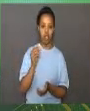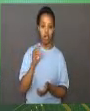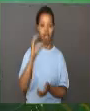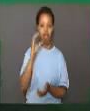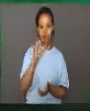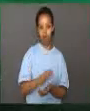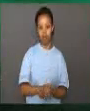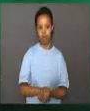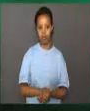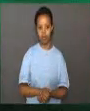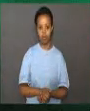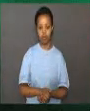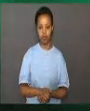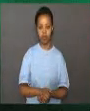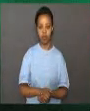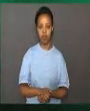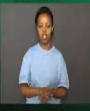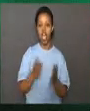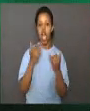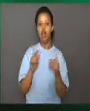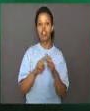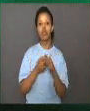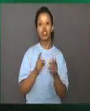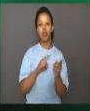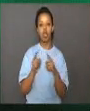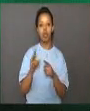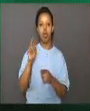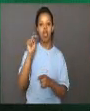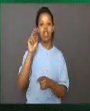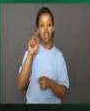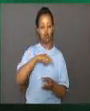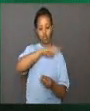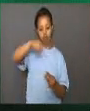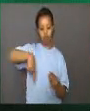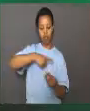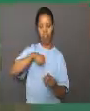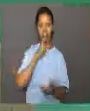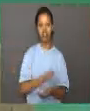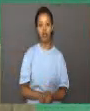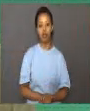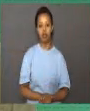carbon. Let us begin with the nitrogen cycle.